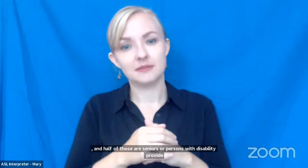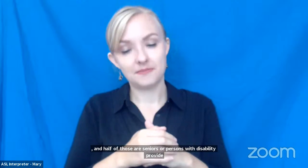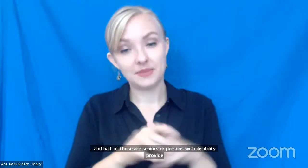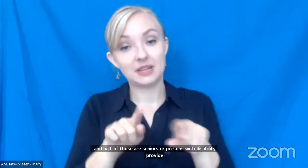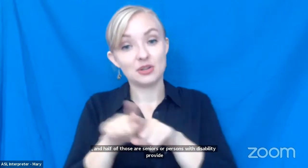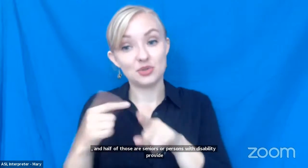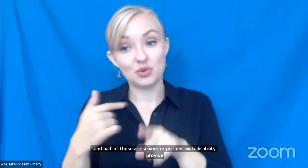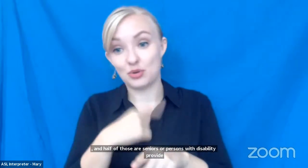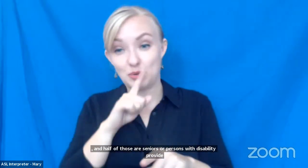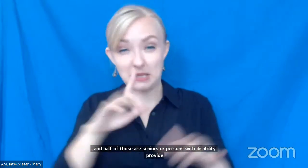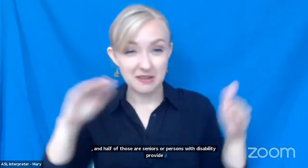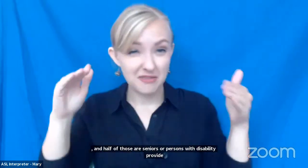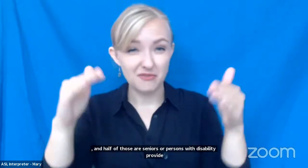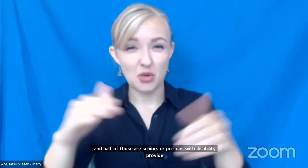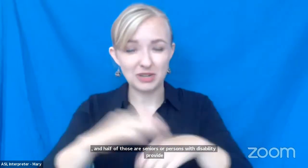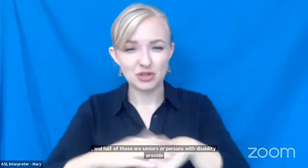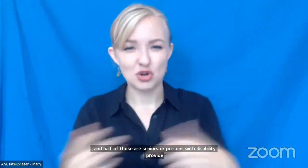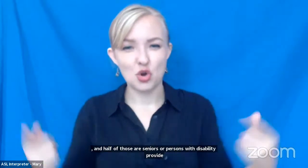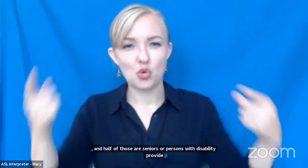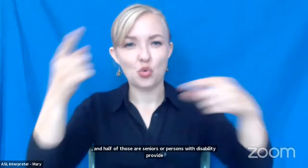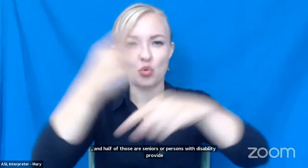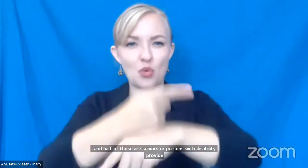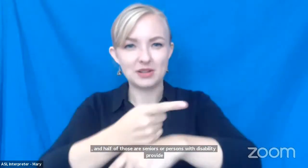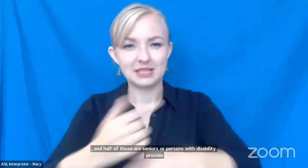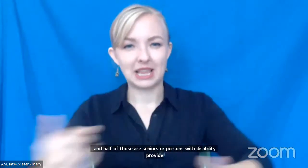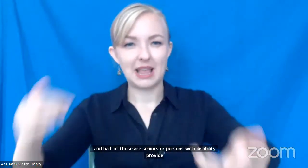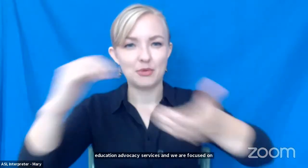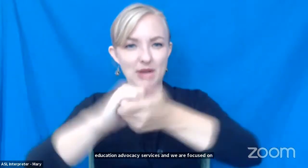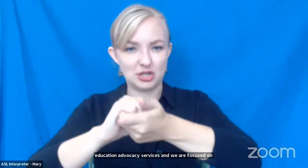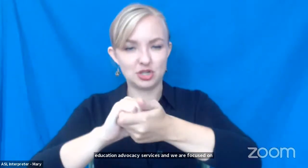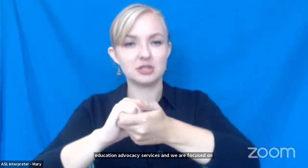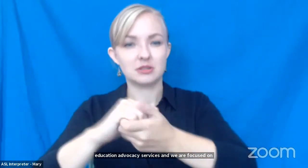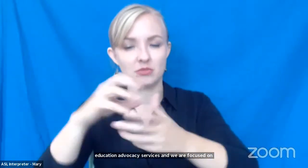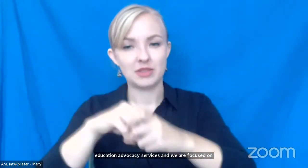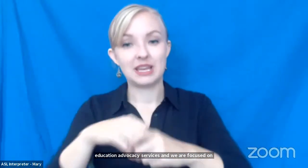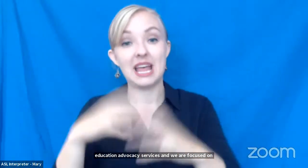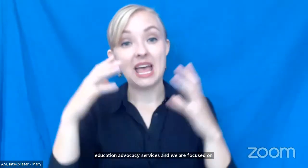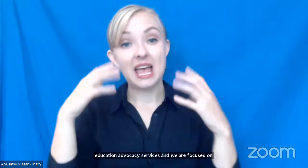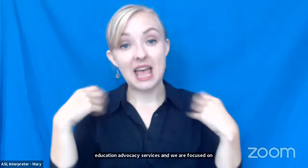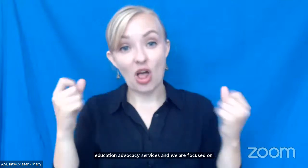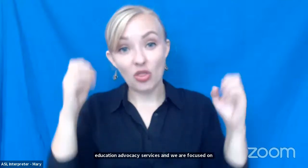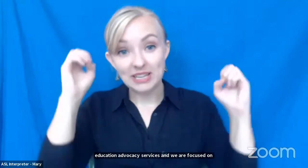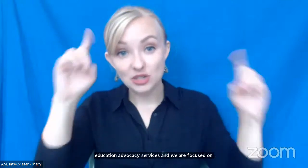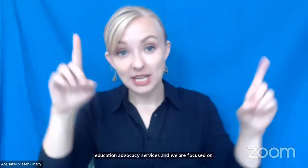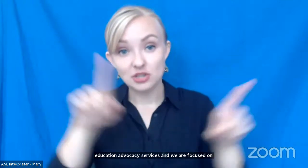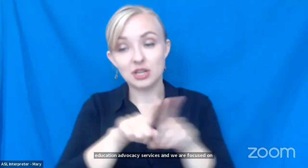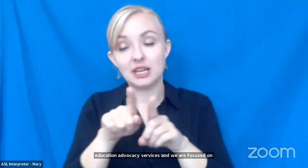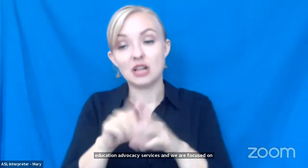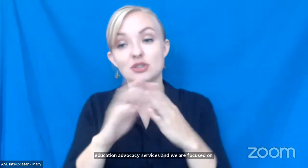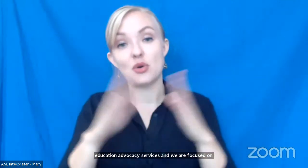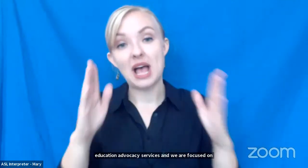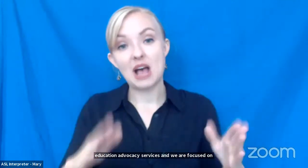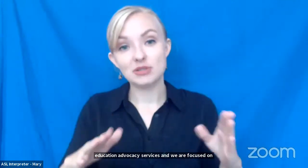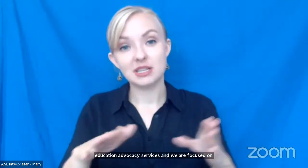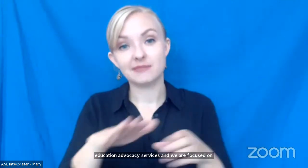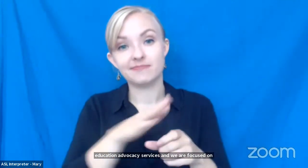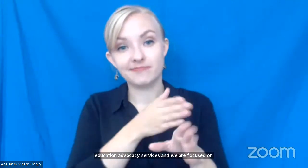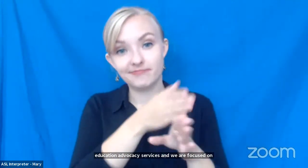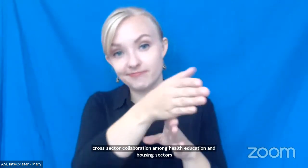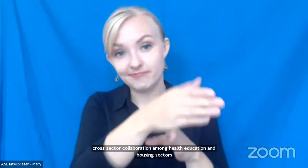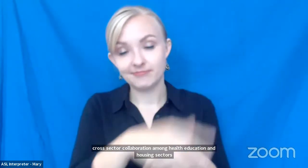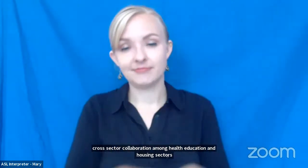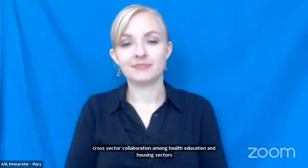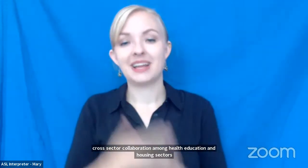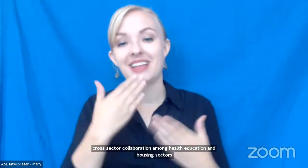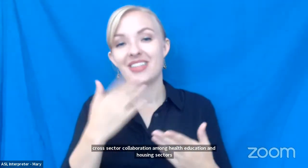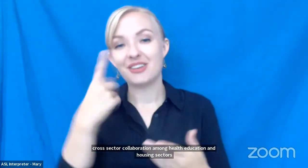are very focused on cross-sector collaboration among health, education, and housing sectors. Thanks for the